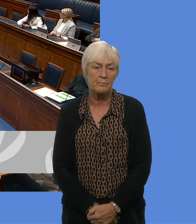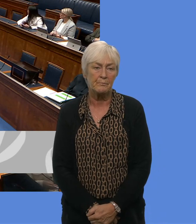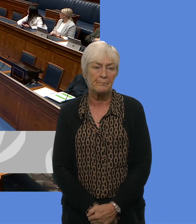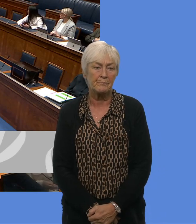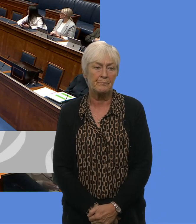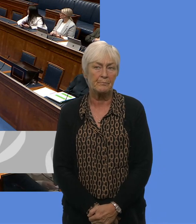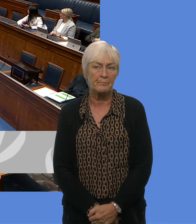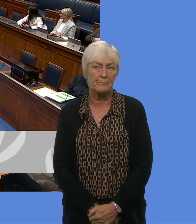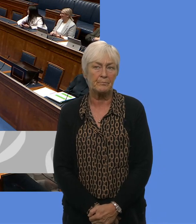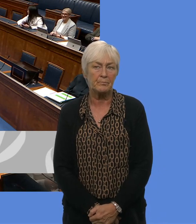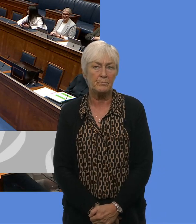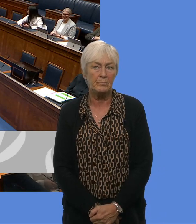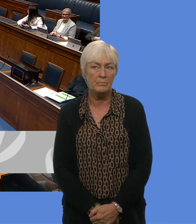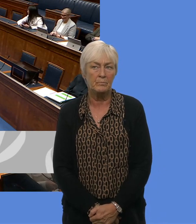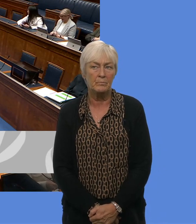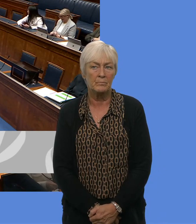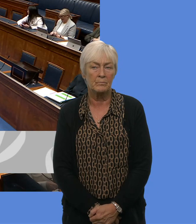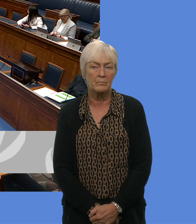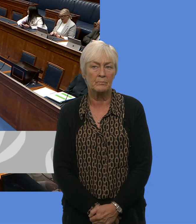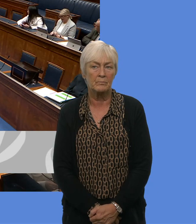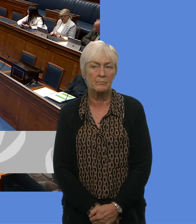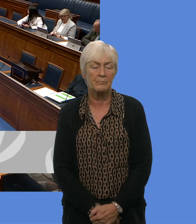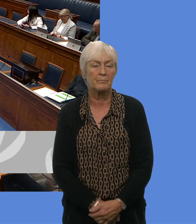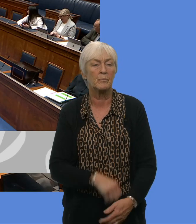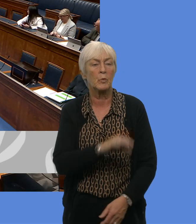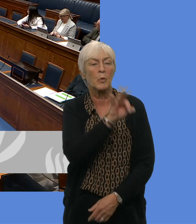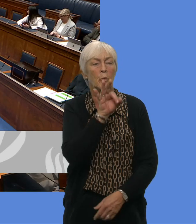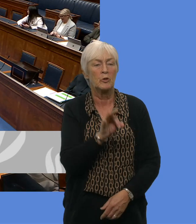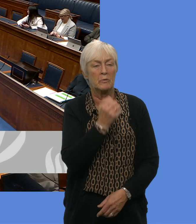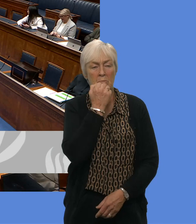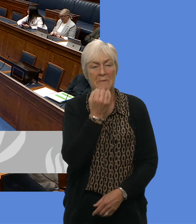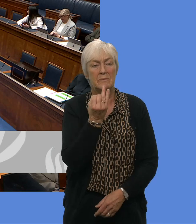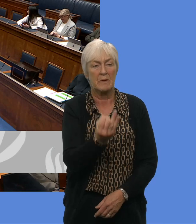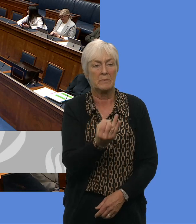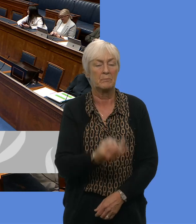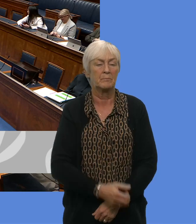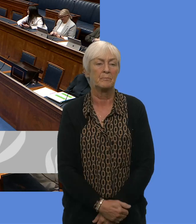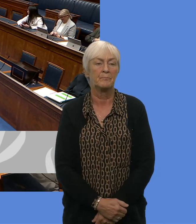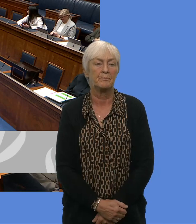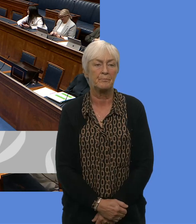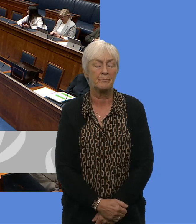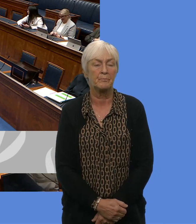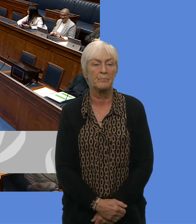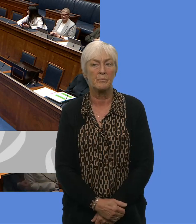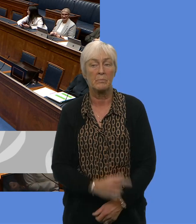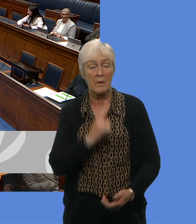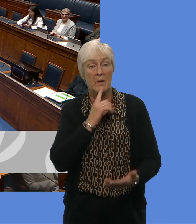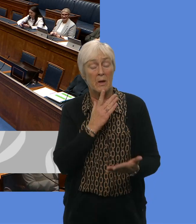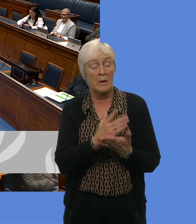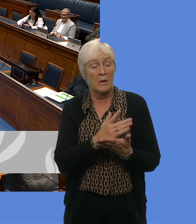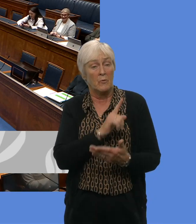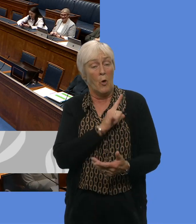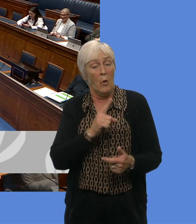Sorry? Question 7. Question number 7. Sorry, I didn't realise I had a question. Mr Speaker, it is for the